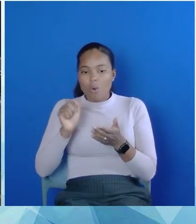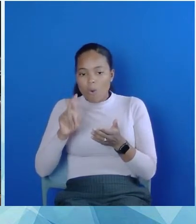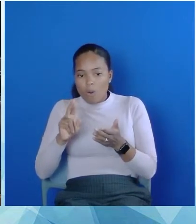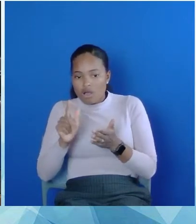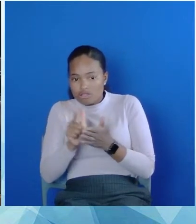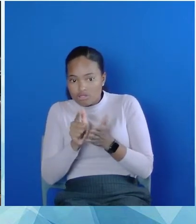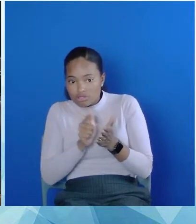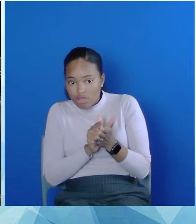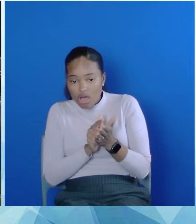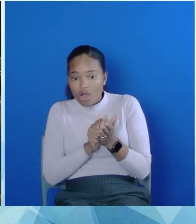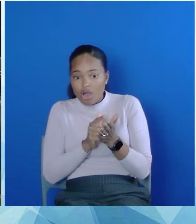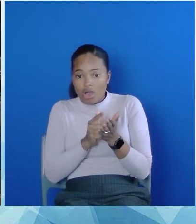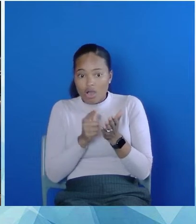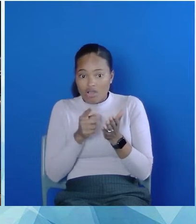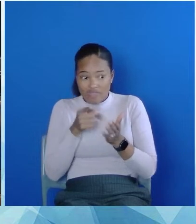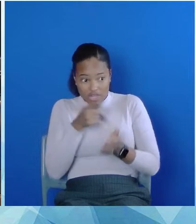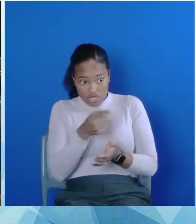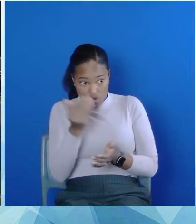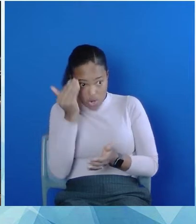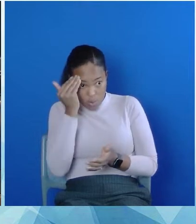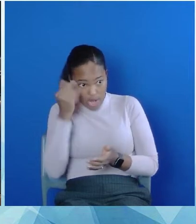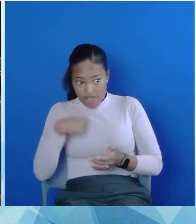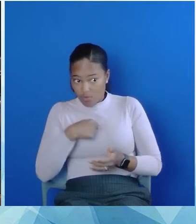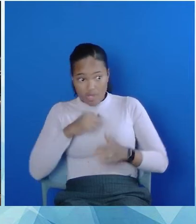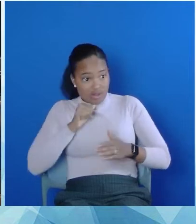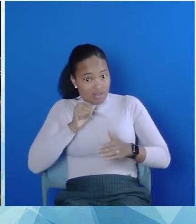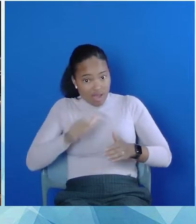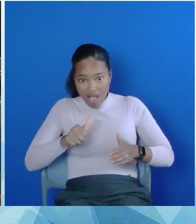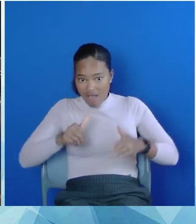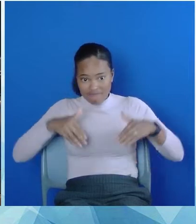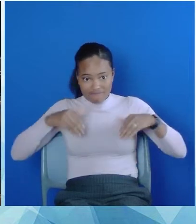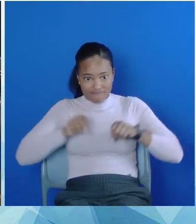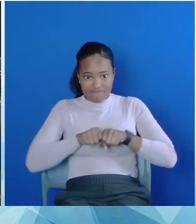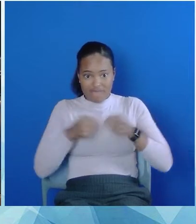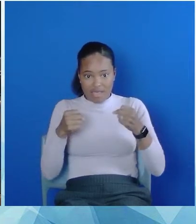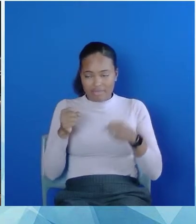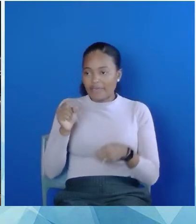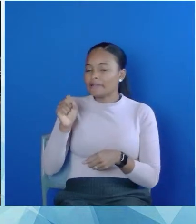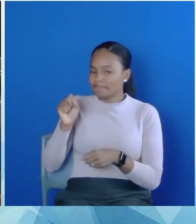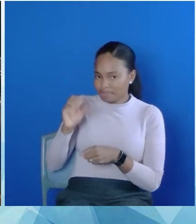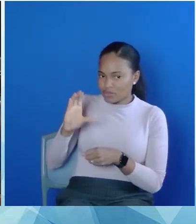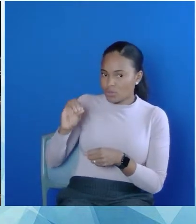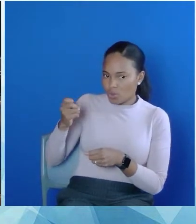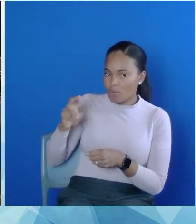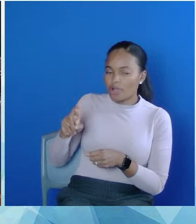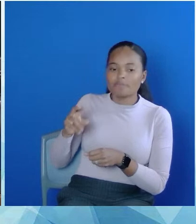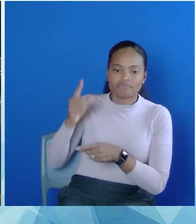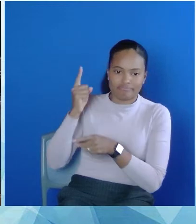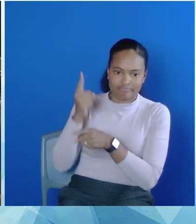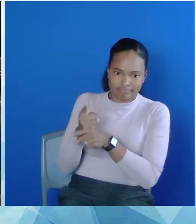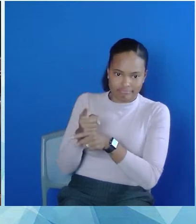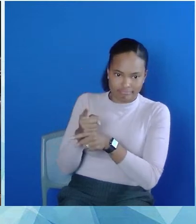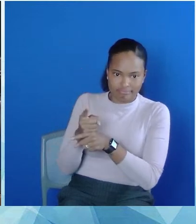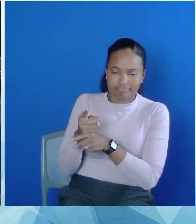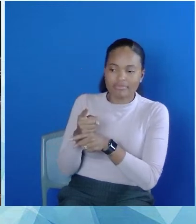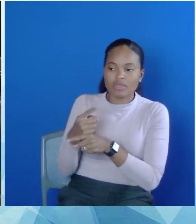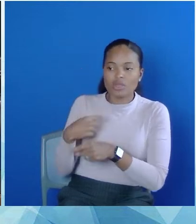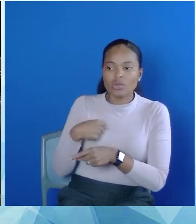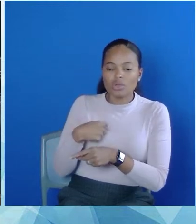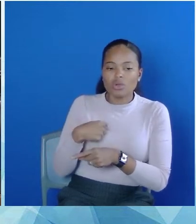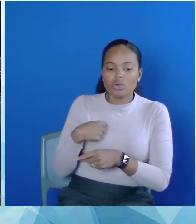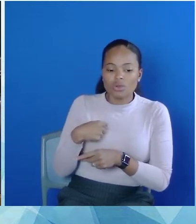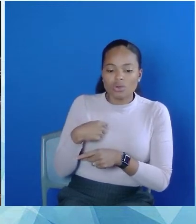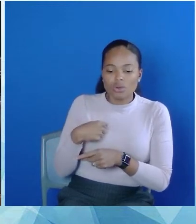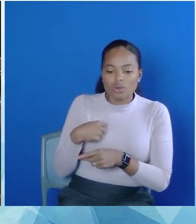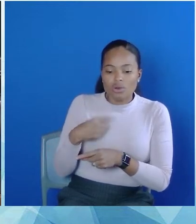aware of. That is correct, and we are also, as I mentioned last board meeting, looking to receive an exception, being